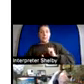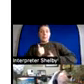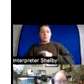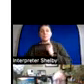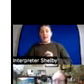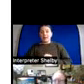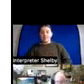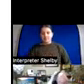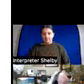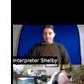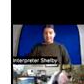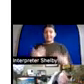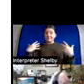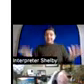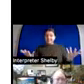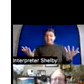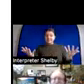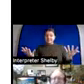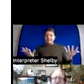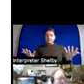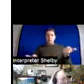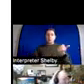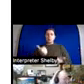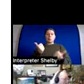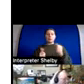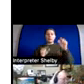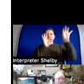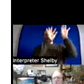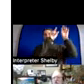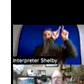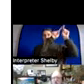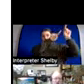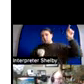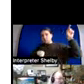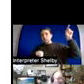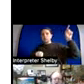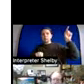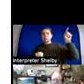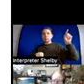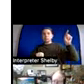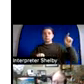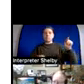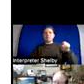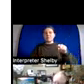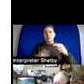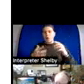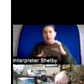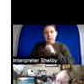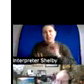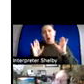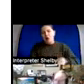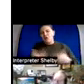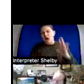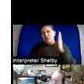so which one is it okay you're all saying yeah yeah uh